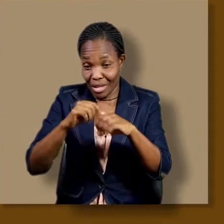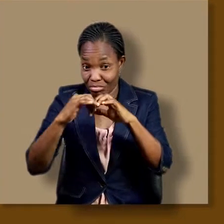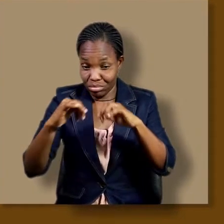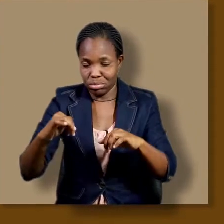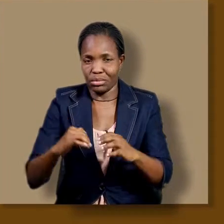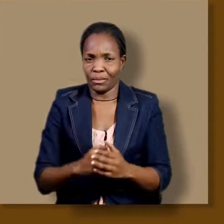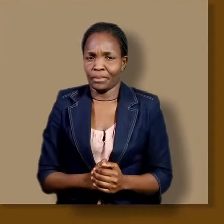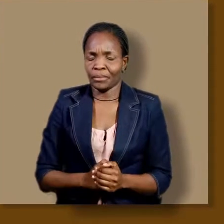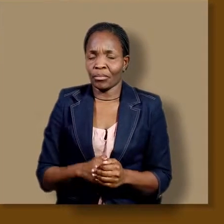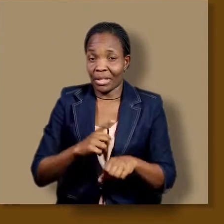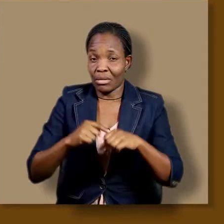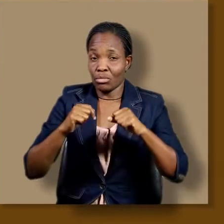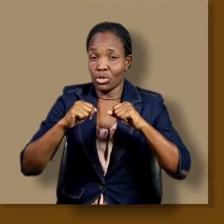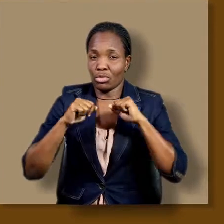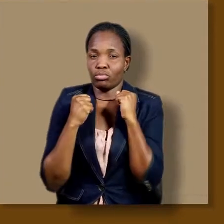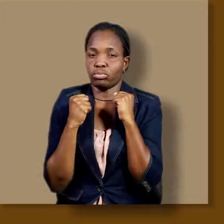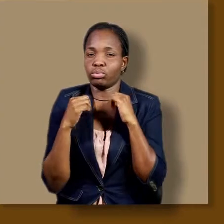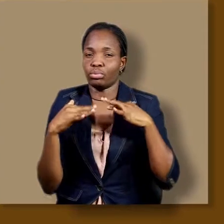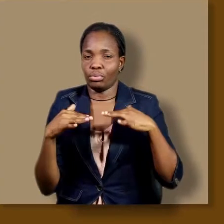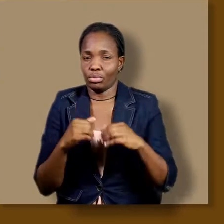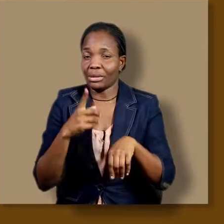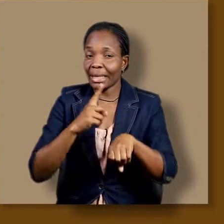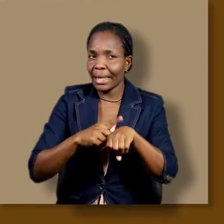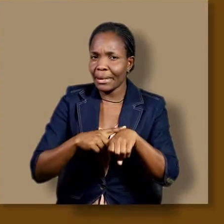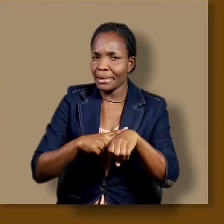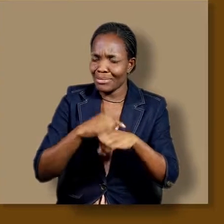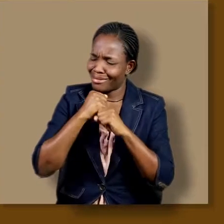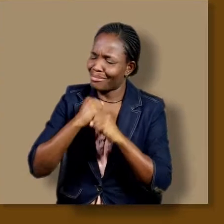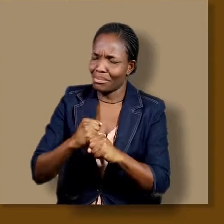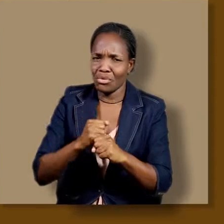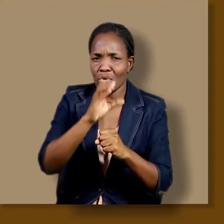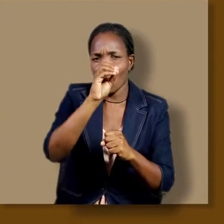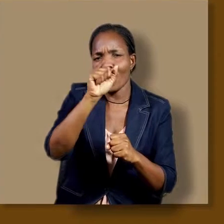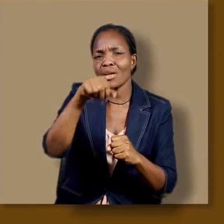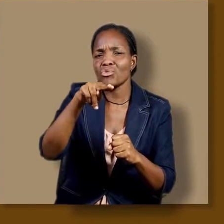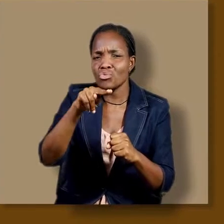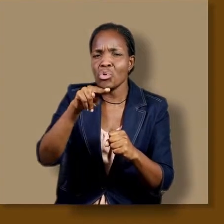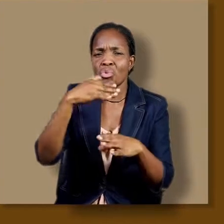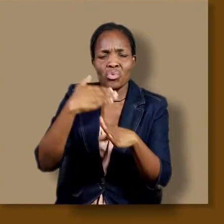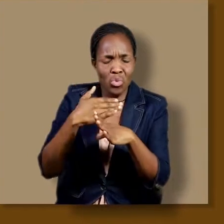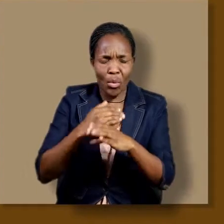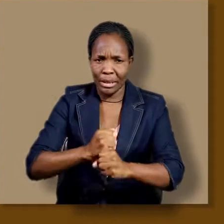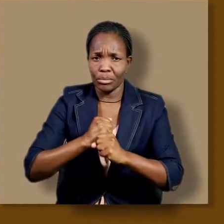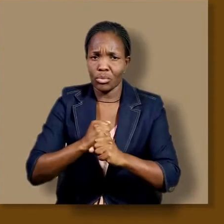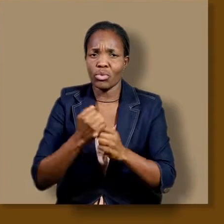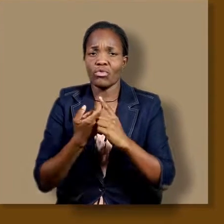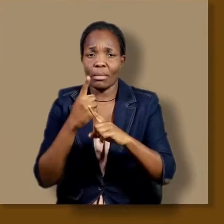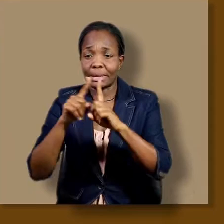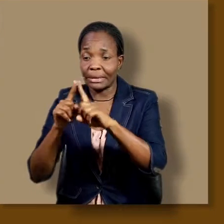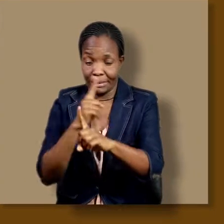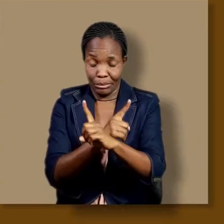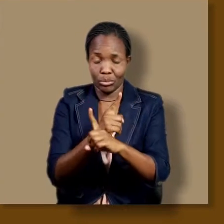War. Because of these divisions, it was difficult for the OAU to take action against states involved in